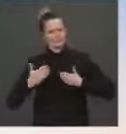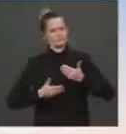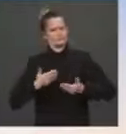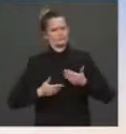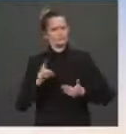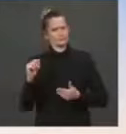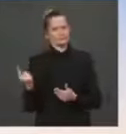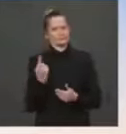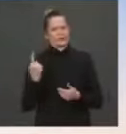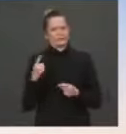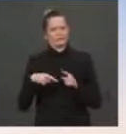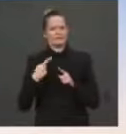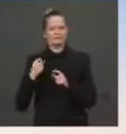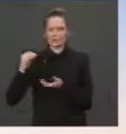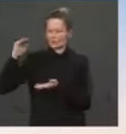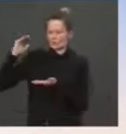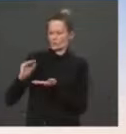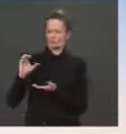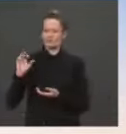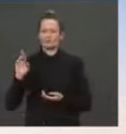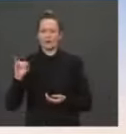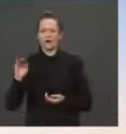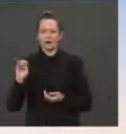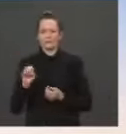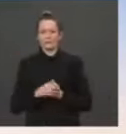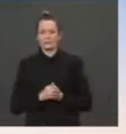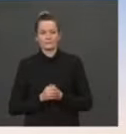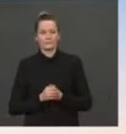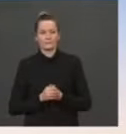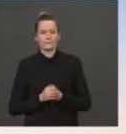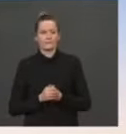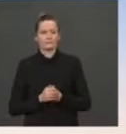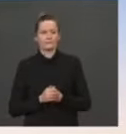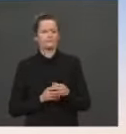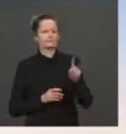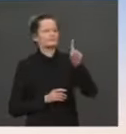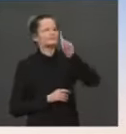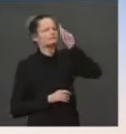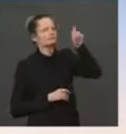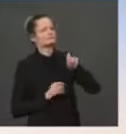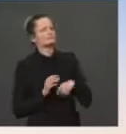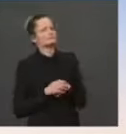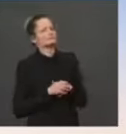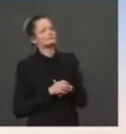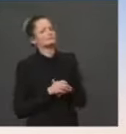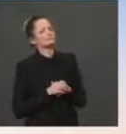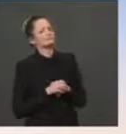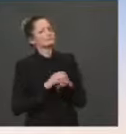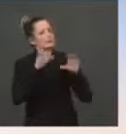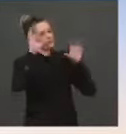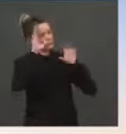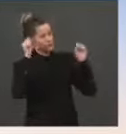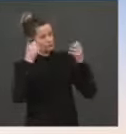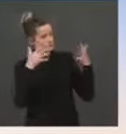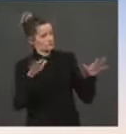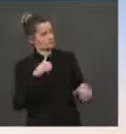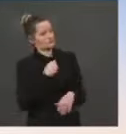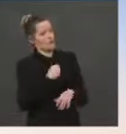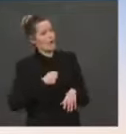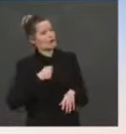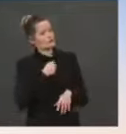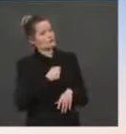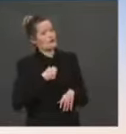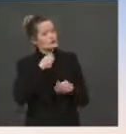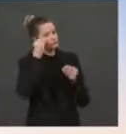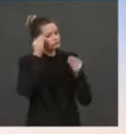Would the president ever apologize to the acquitted Kenosha shooter Kyle Rittenhouse for suggesting online and on TV that